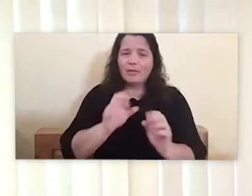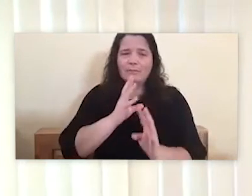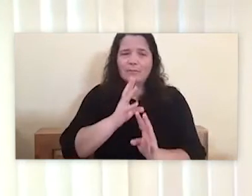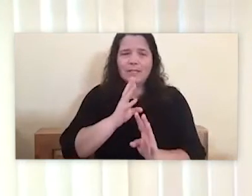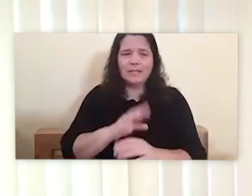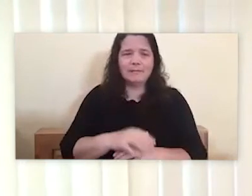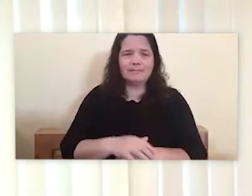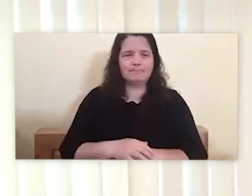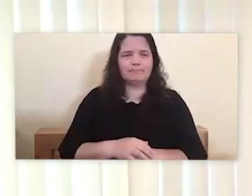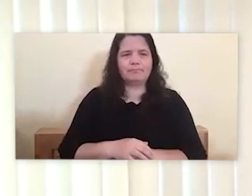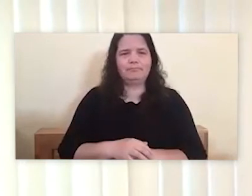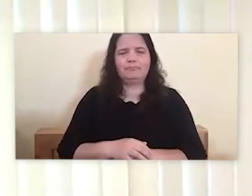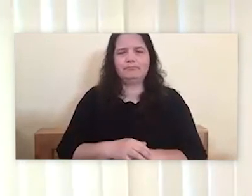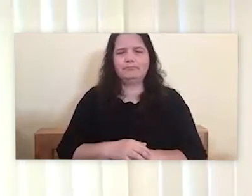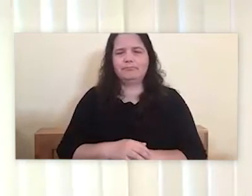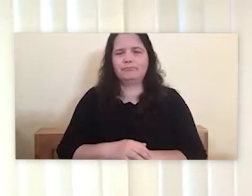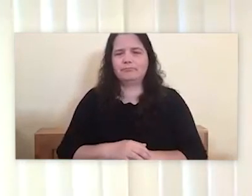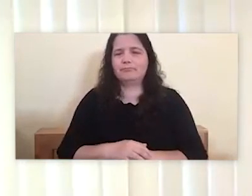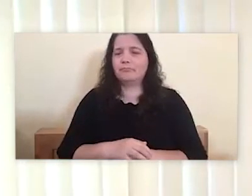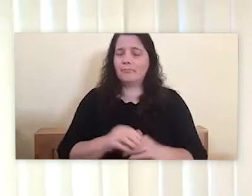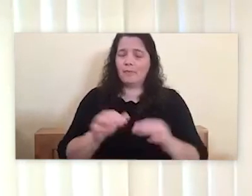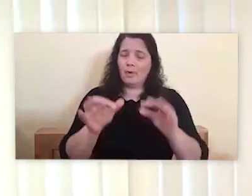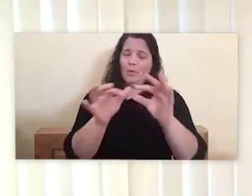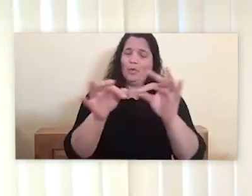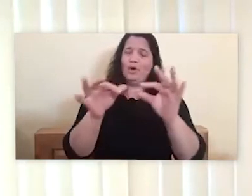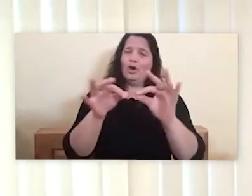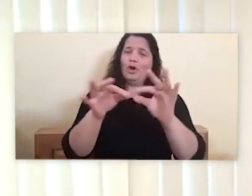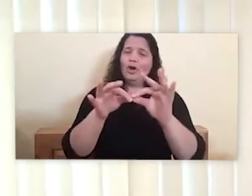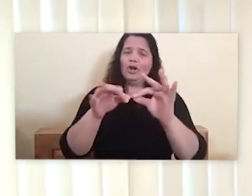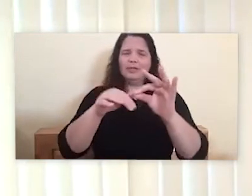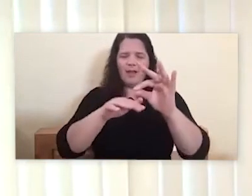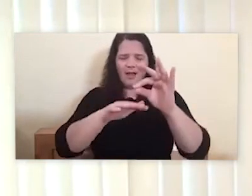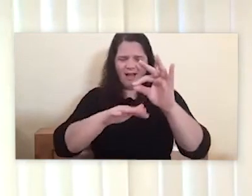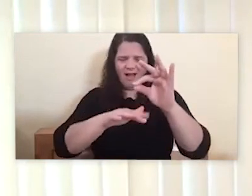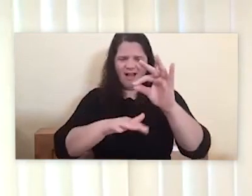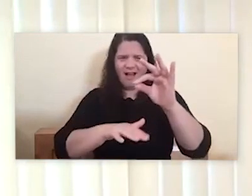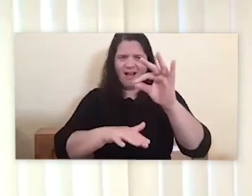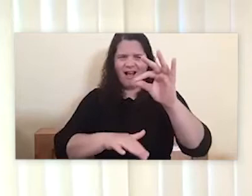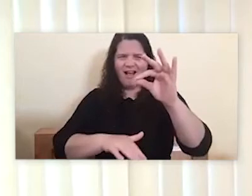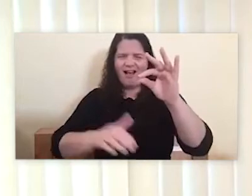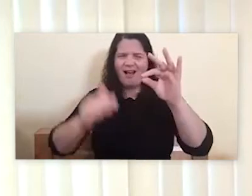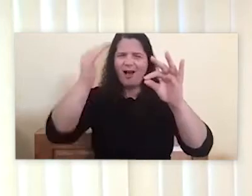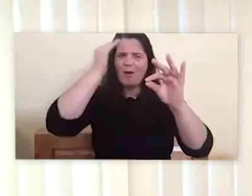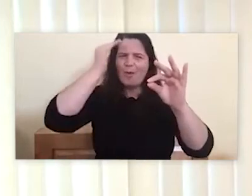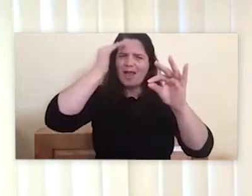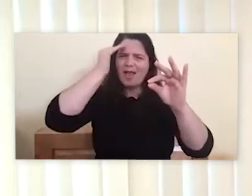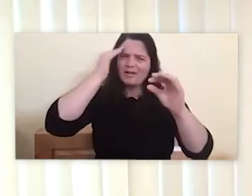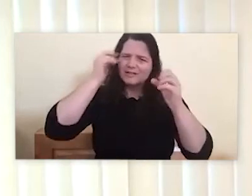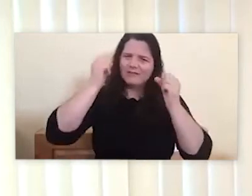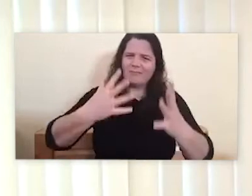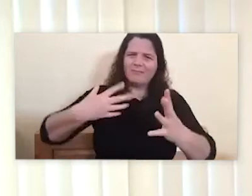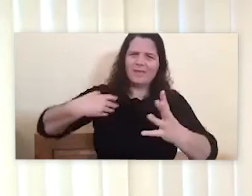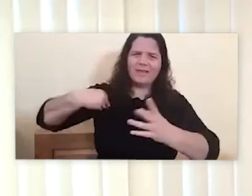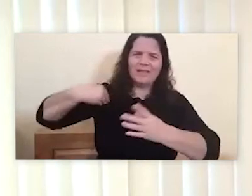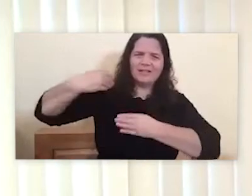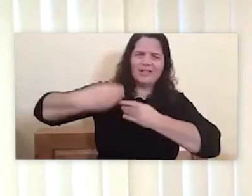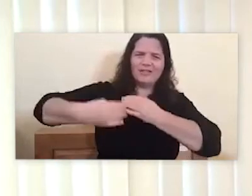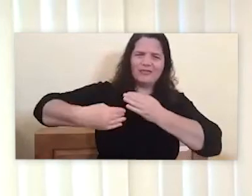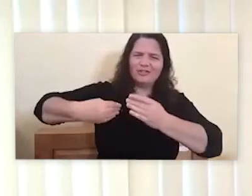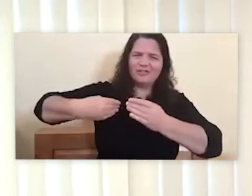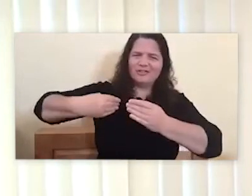Beneath these words rests the awareness of generations, and of